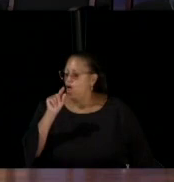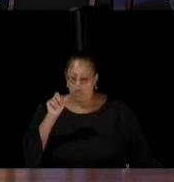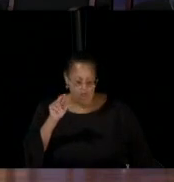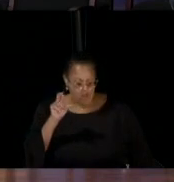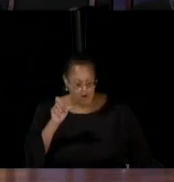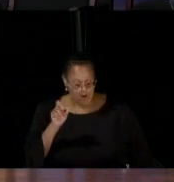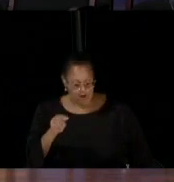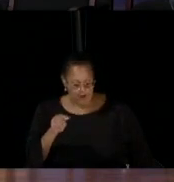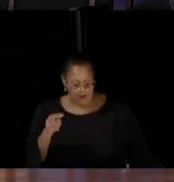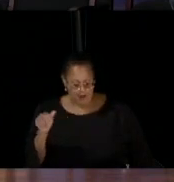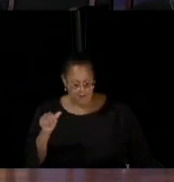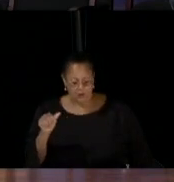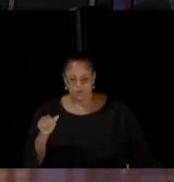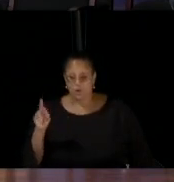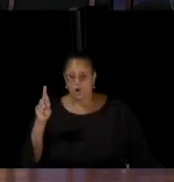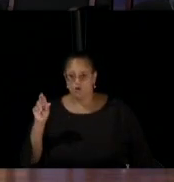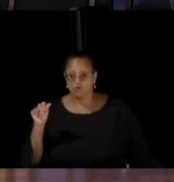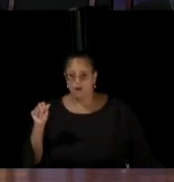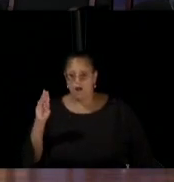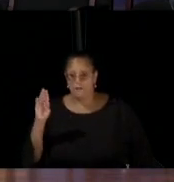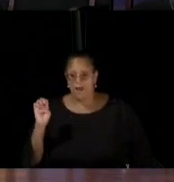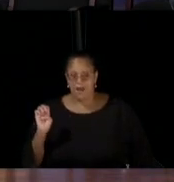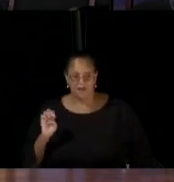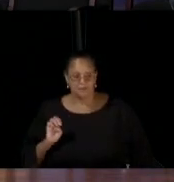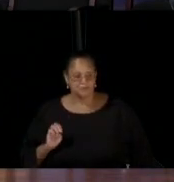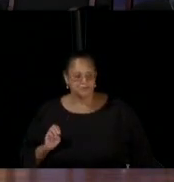Lauren Almodial Rabe.